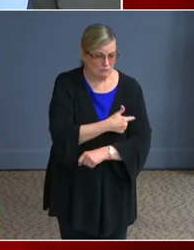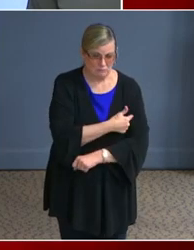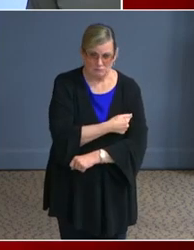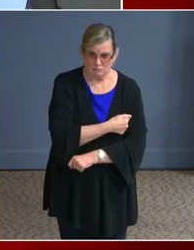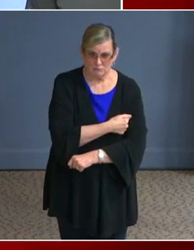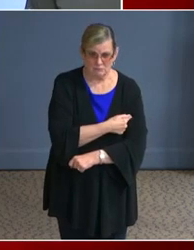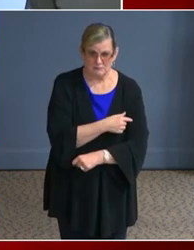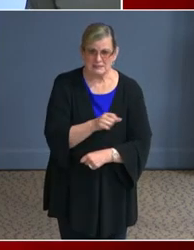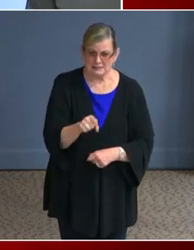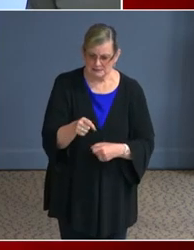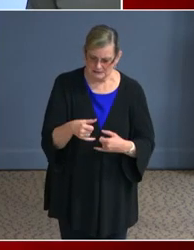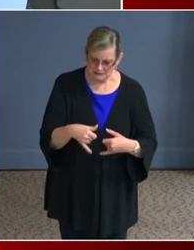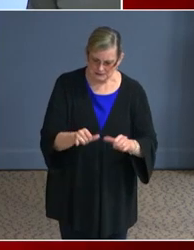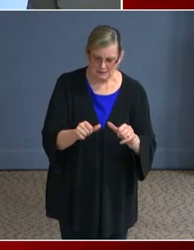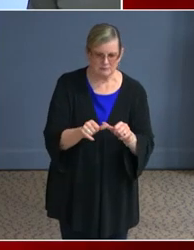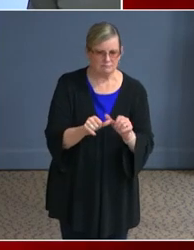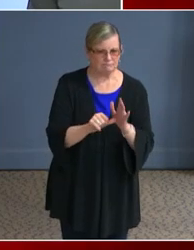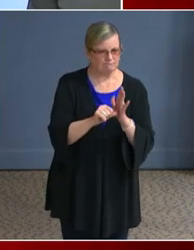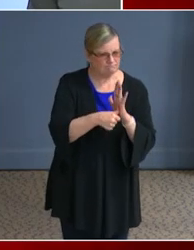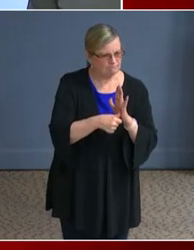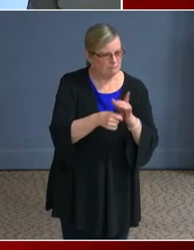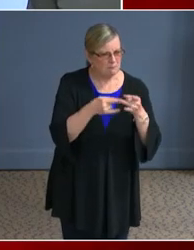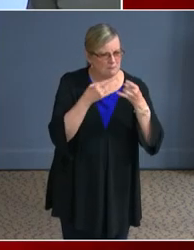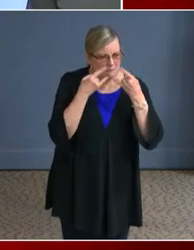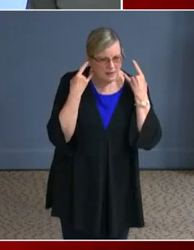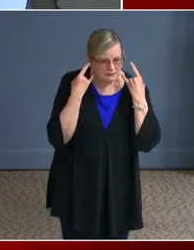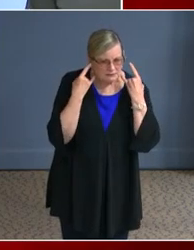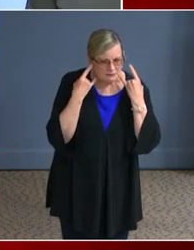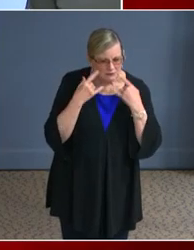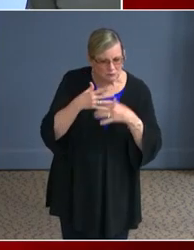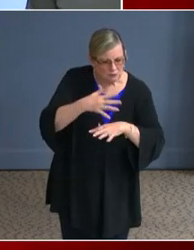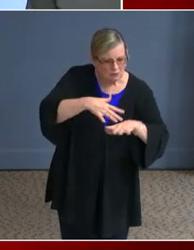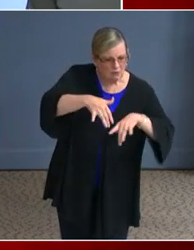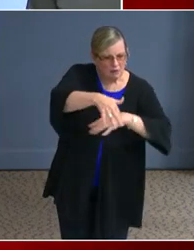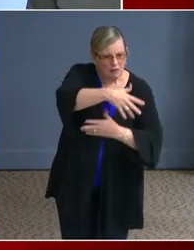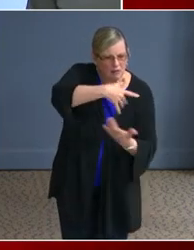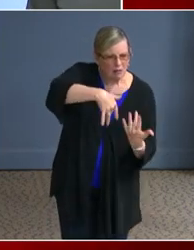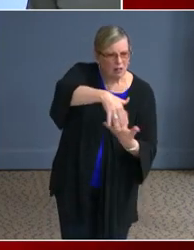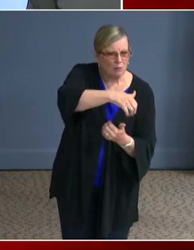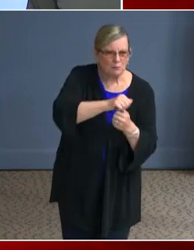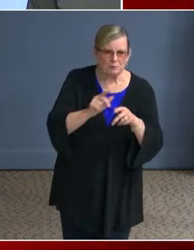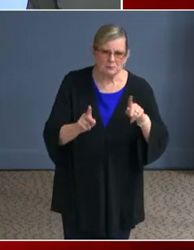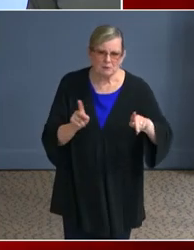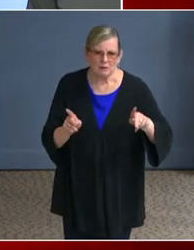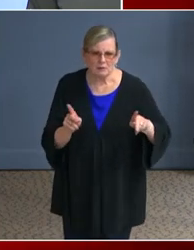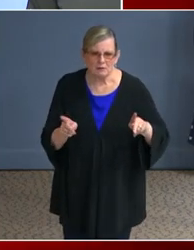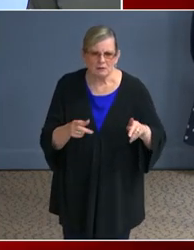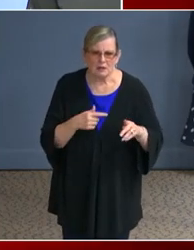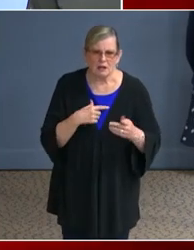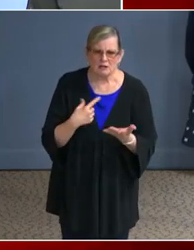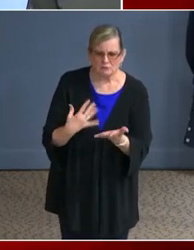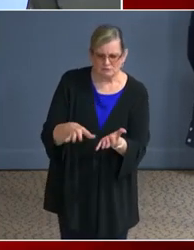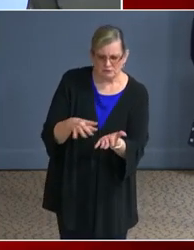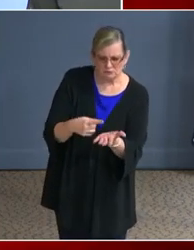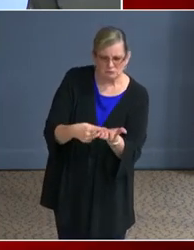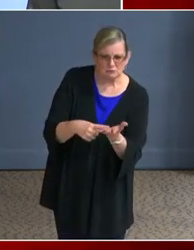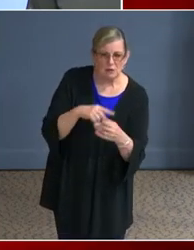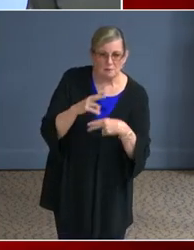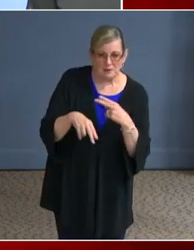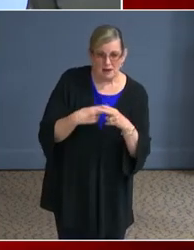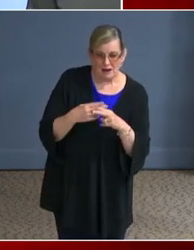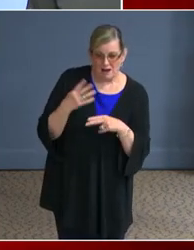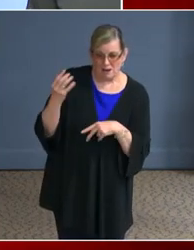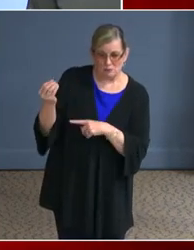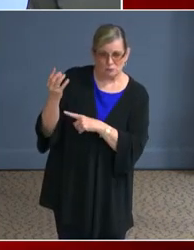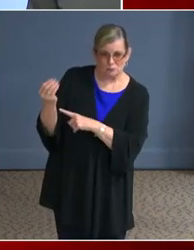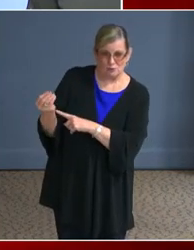you should still wear a mask to protect yourself in crowded outdoor spaces. So when we talk about outdoor, we're still, for people who